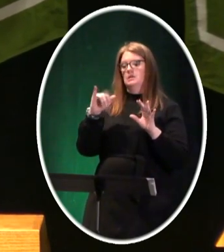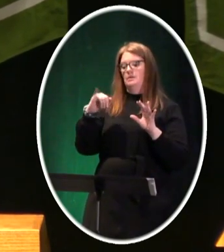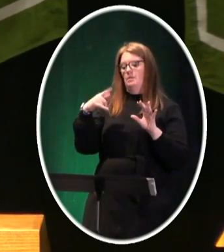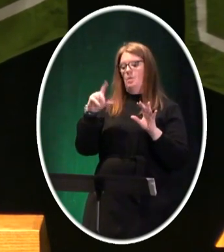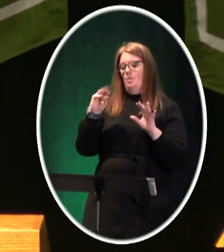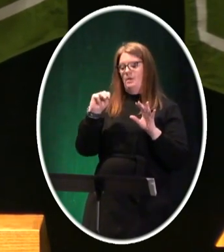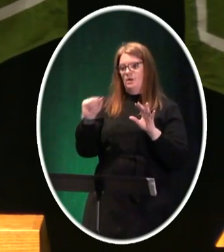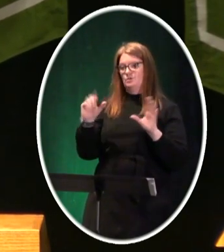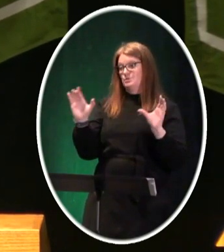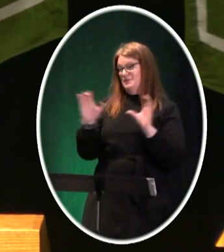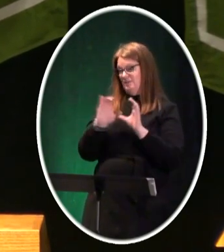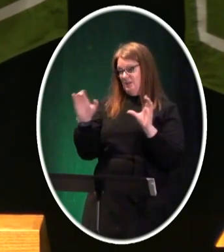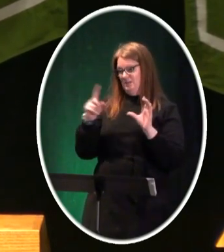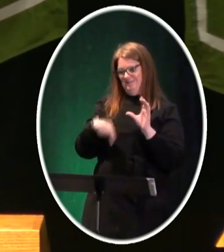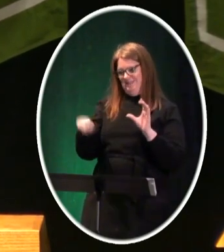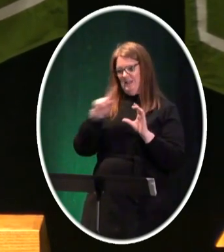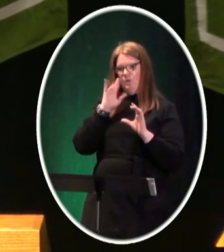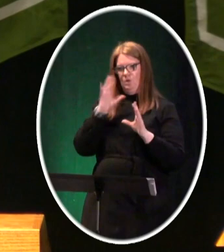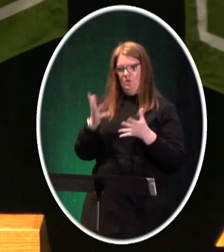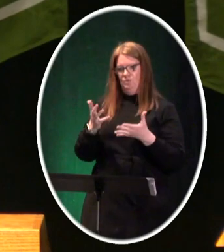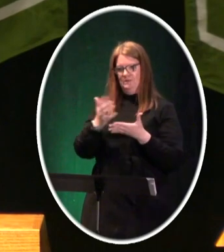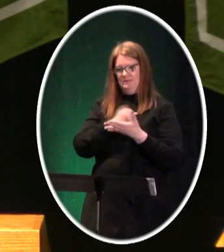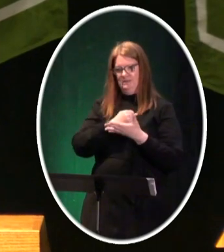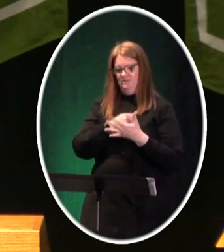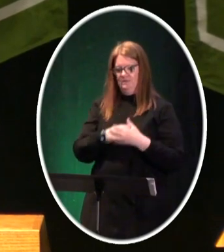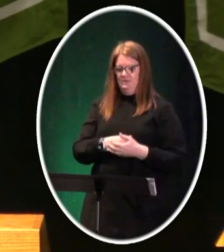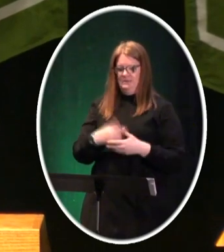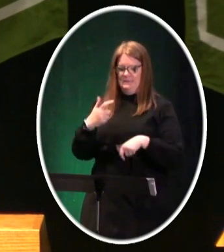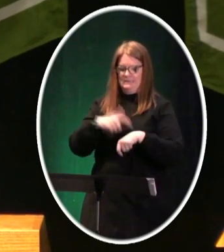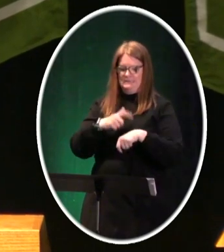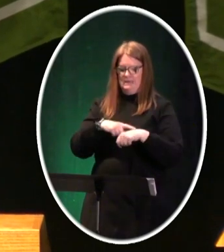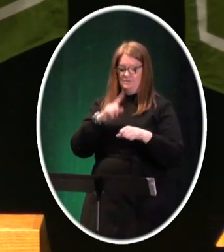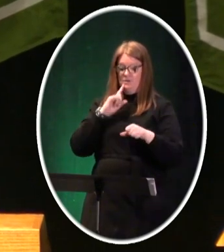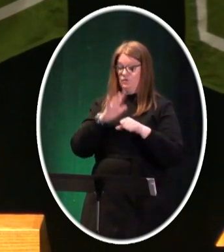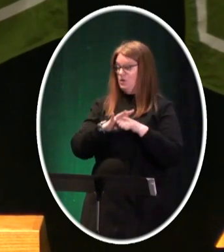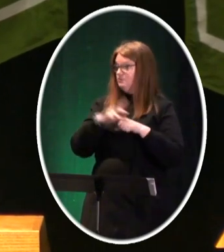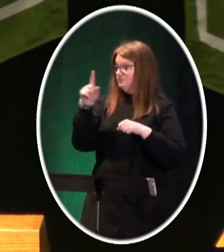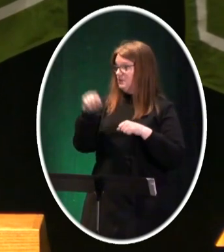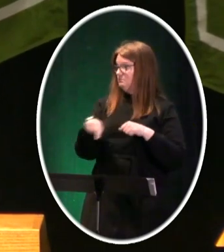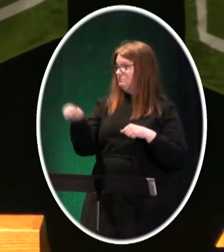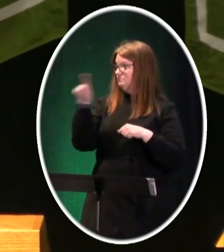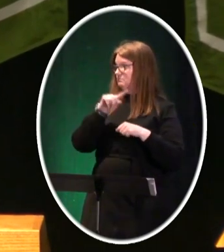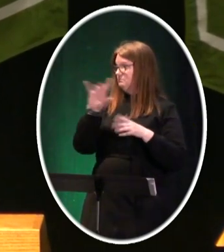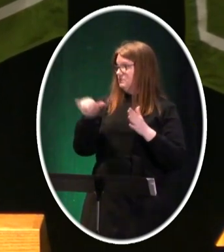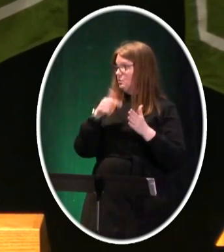receiving. It's time to confirm that our students can graduate.